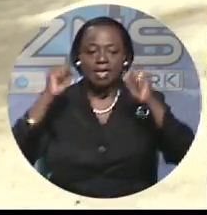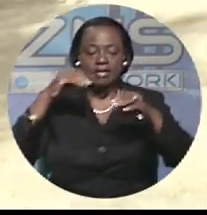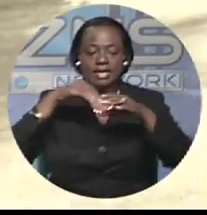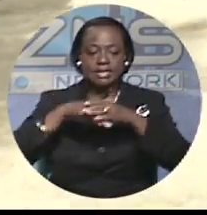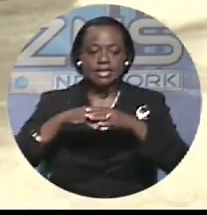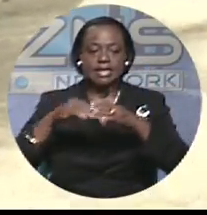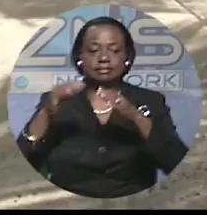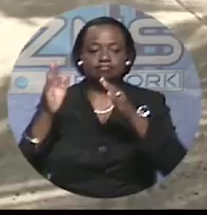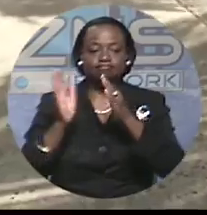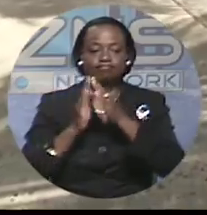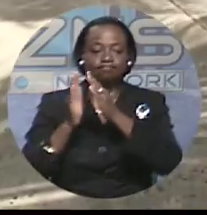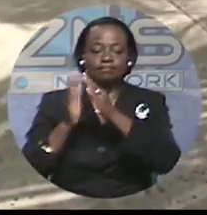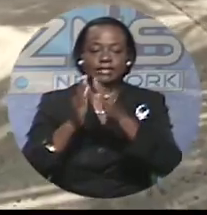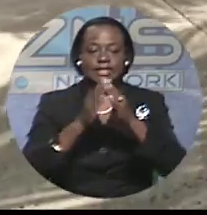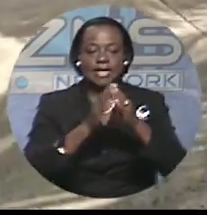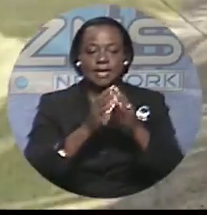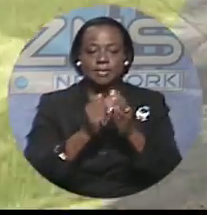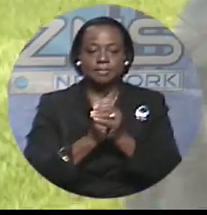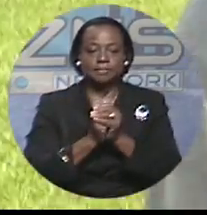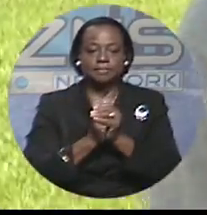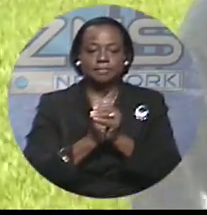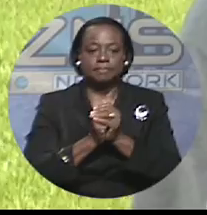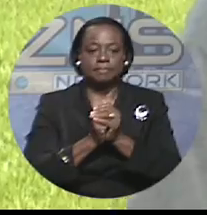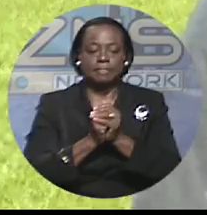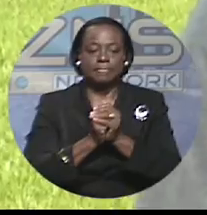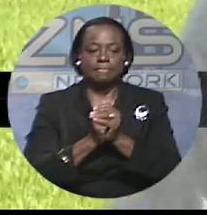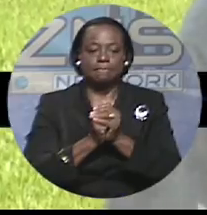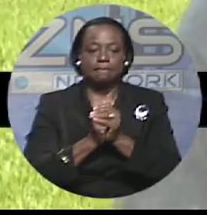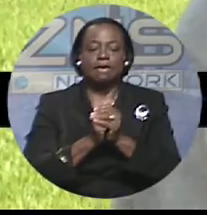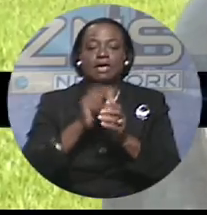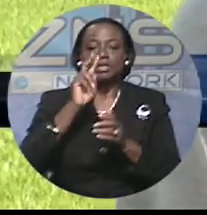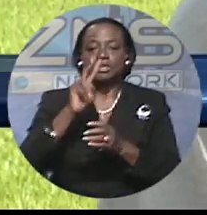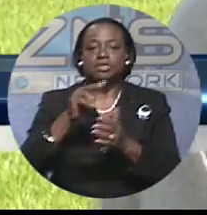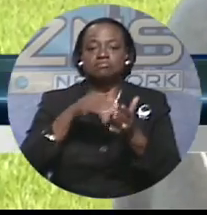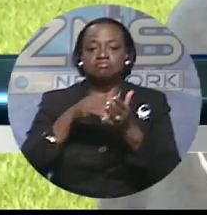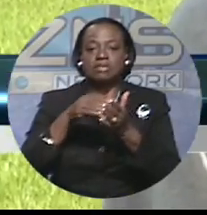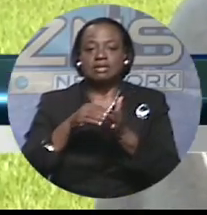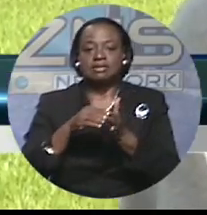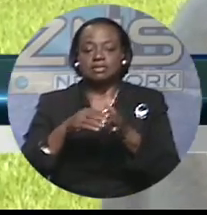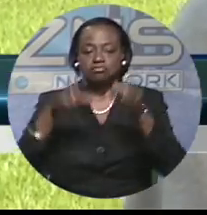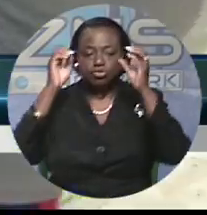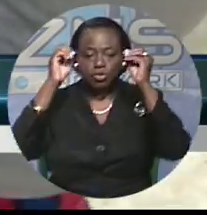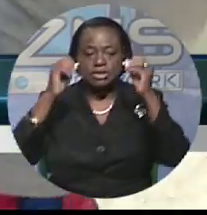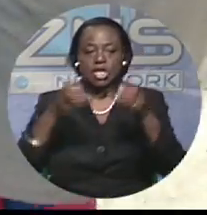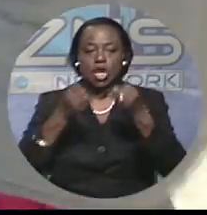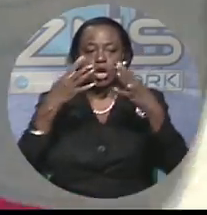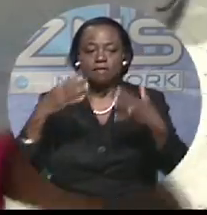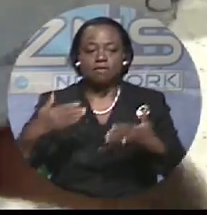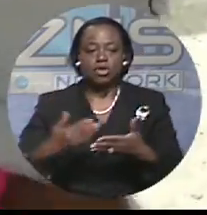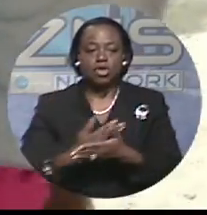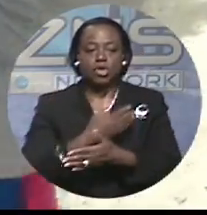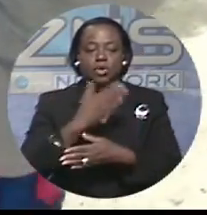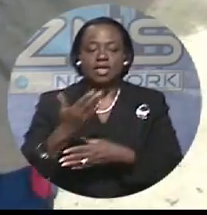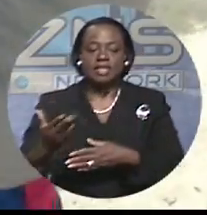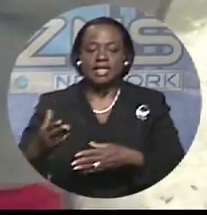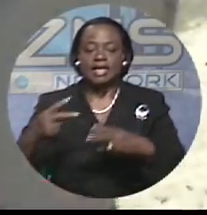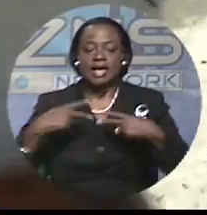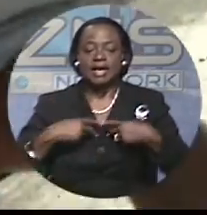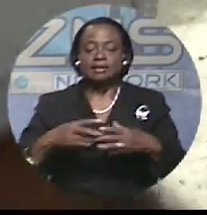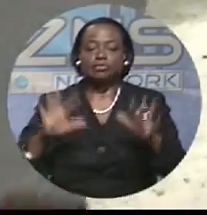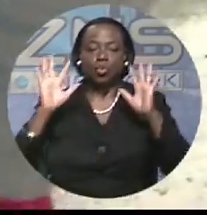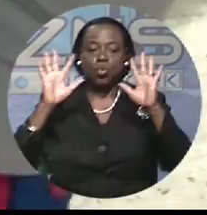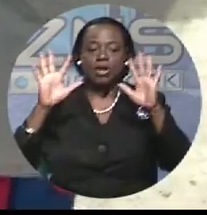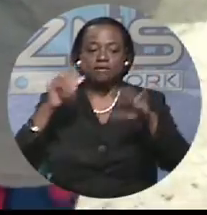craft. He's really worked with us and taught us a lot of new things, and I've just had a fun time with him. What are some of the things you didn't